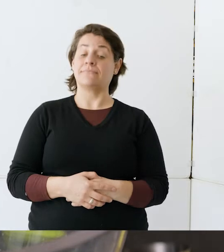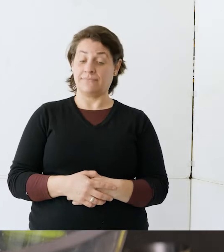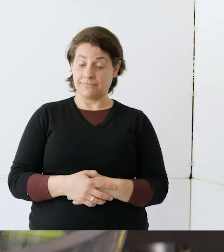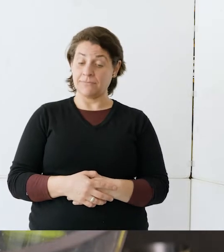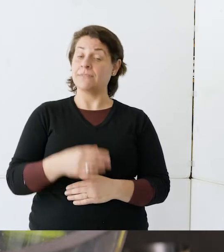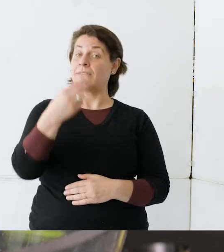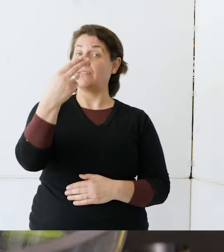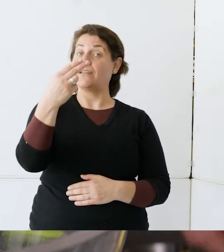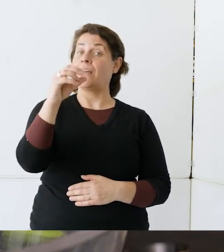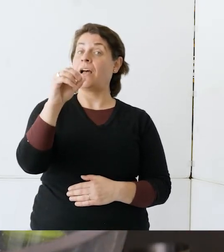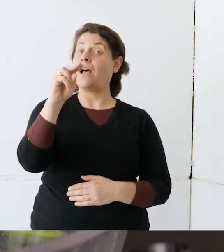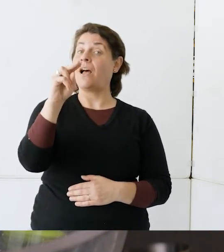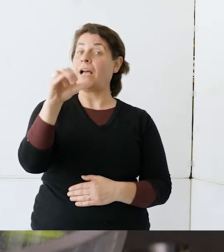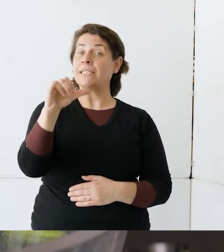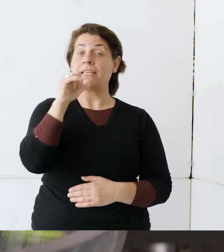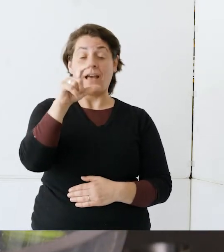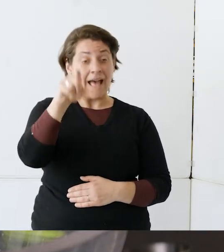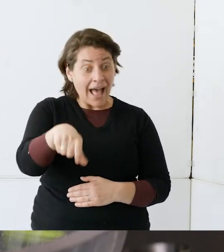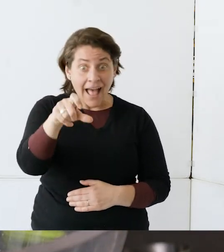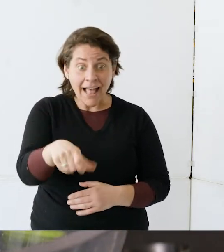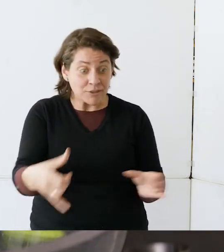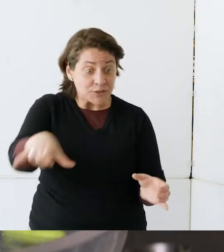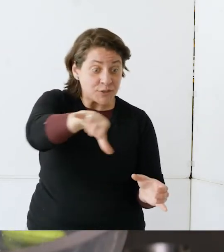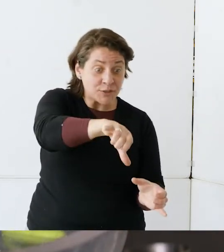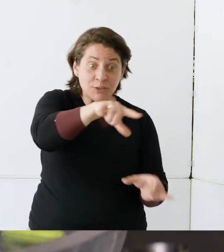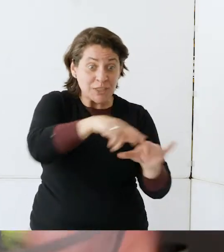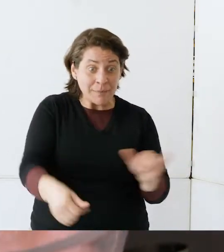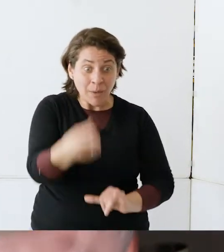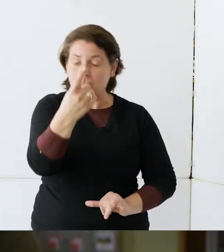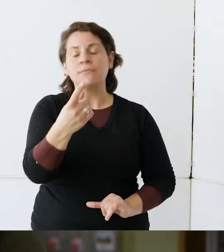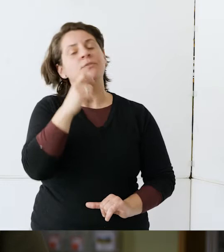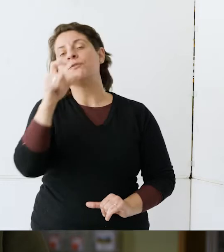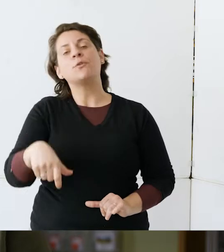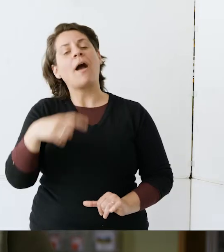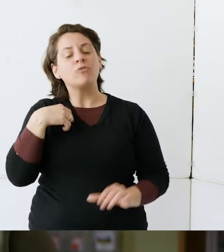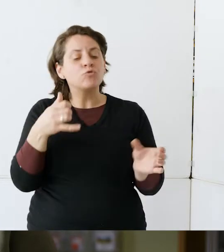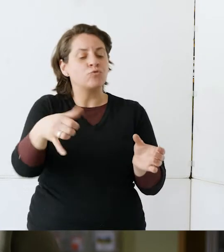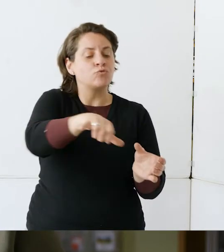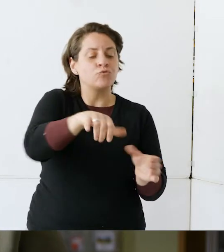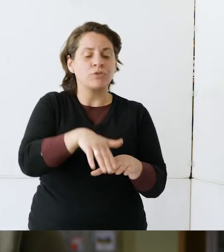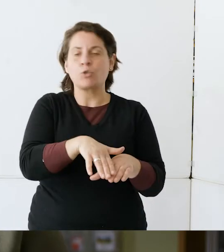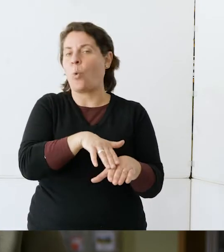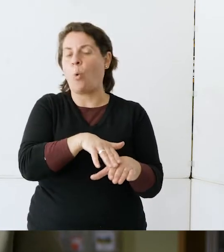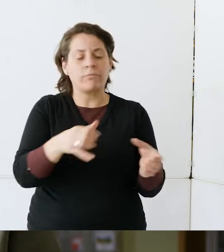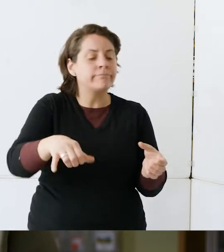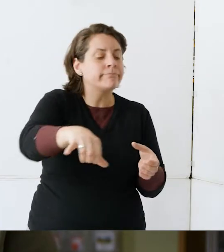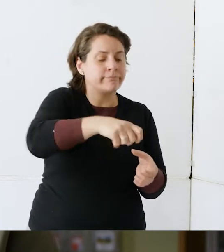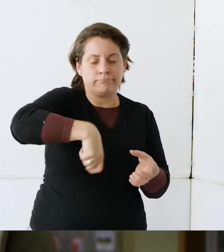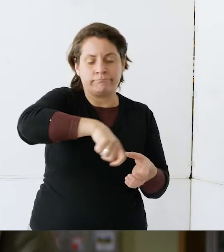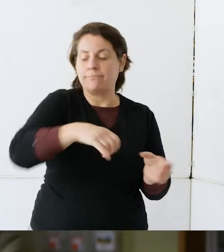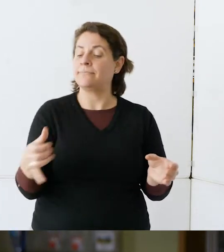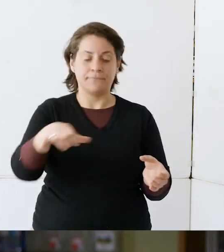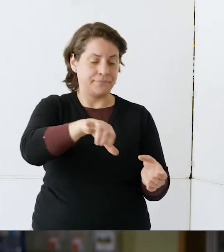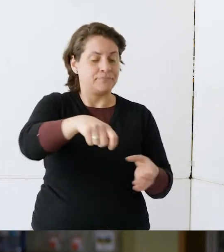And the honey is also something you can work in gradually because now you have this big ball of sticky that you have to mix